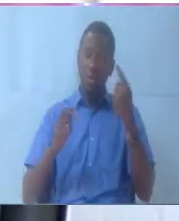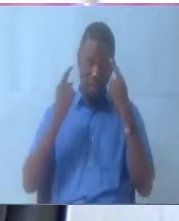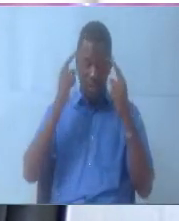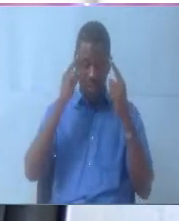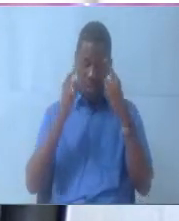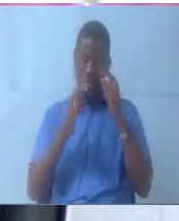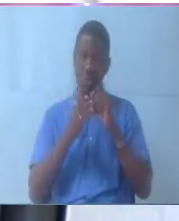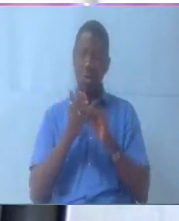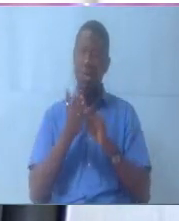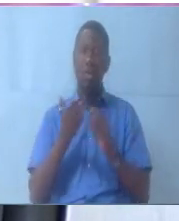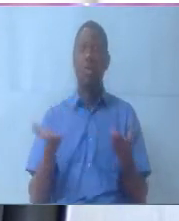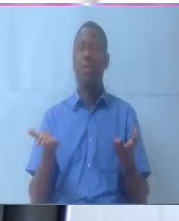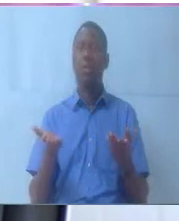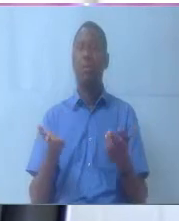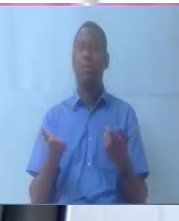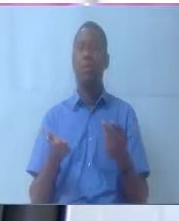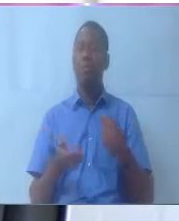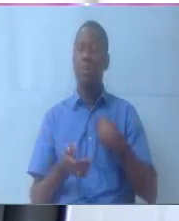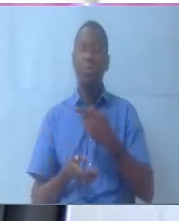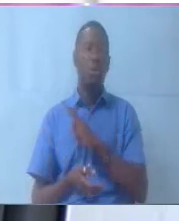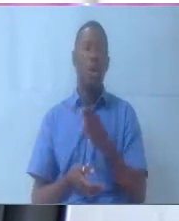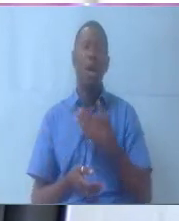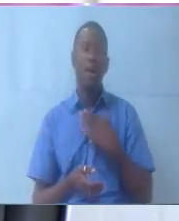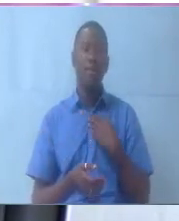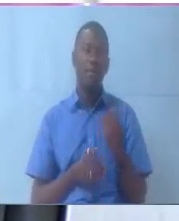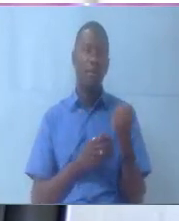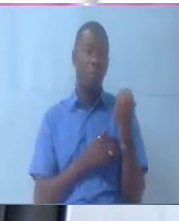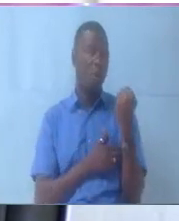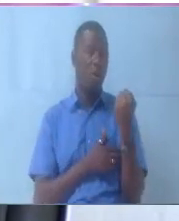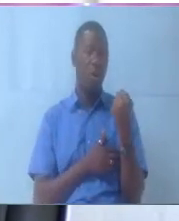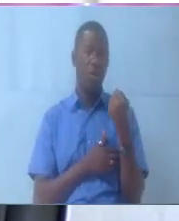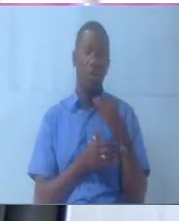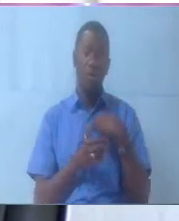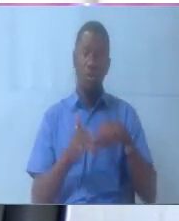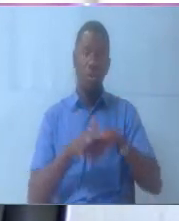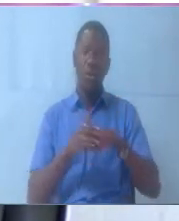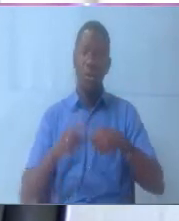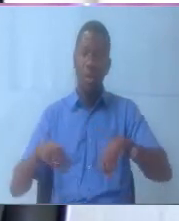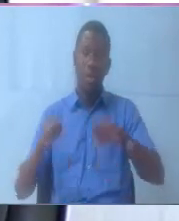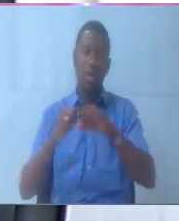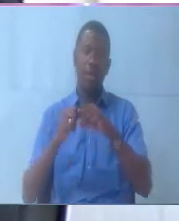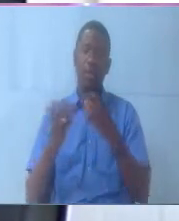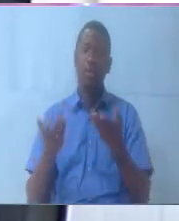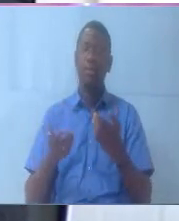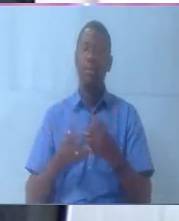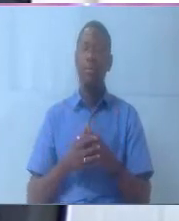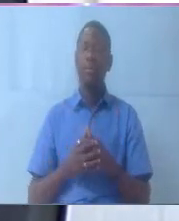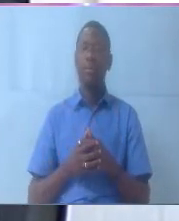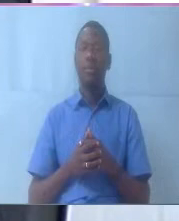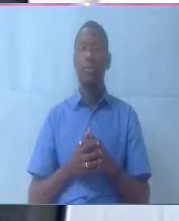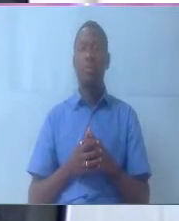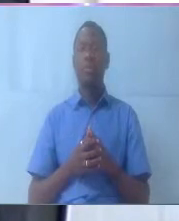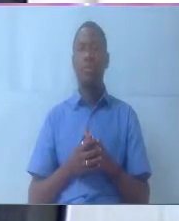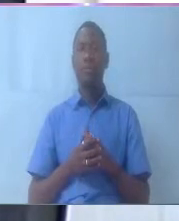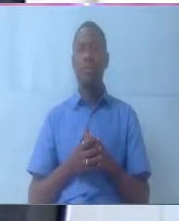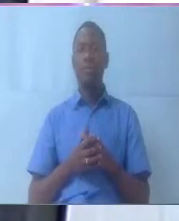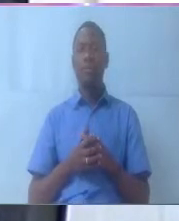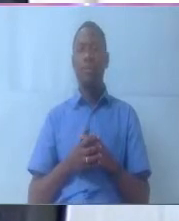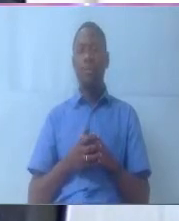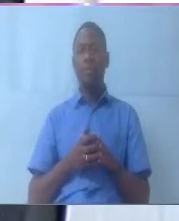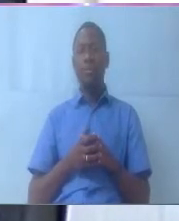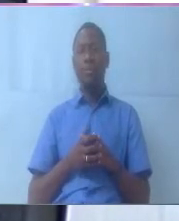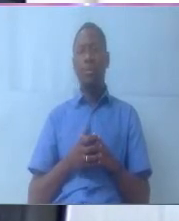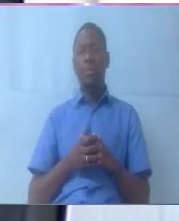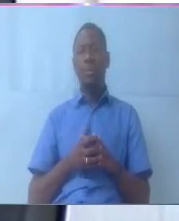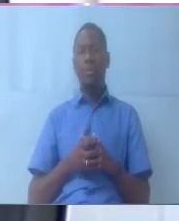first place. andum follow ni ajube nyin kito manya na kelante la kiti bunda la Jurisdiction is our work, is the bread and butter